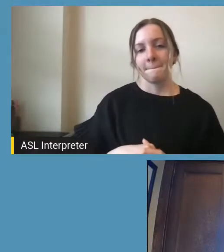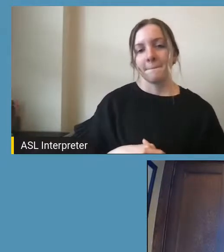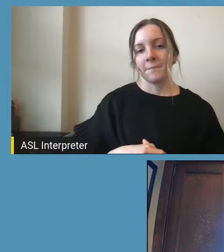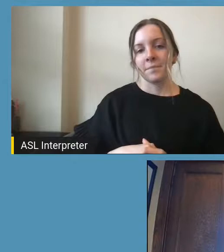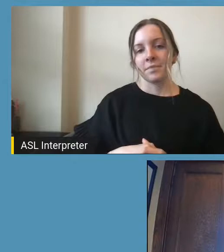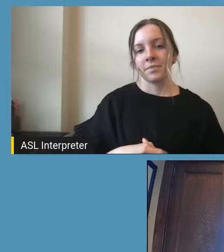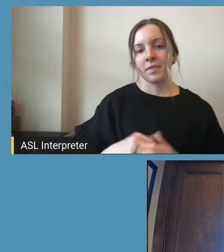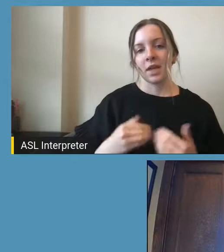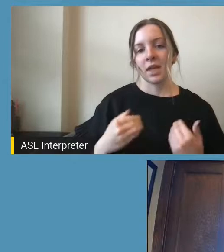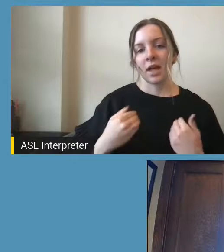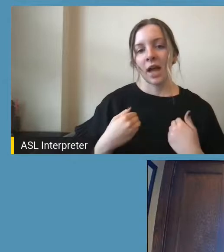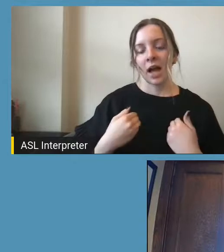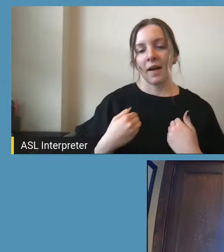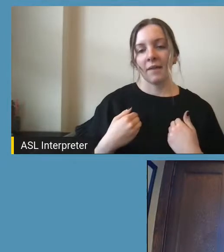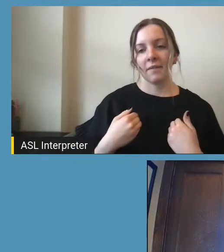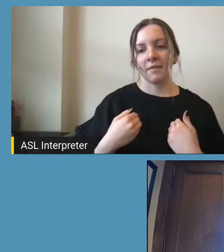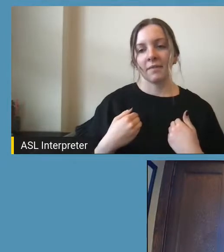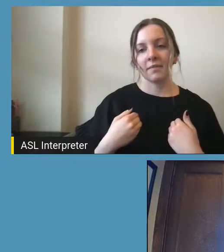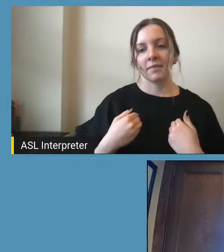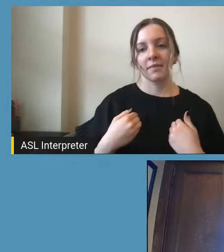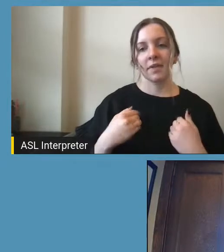diversity, equity